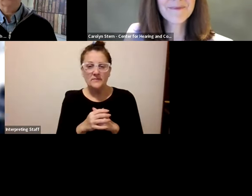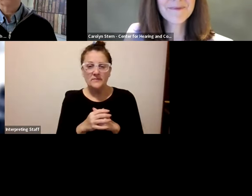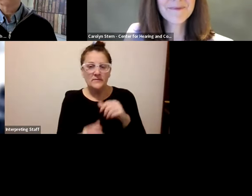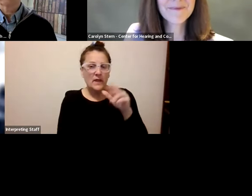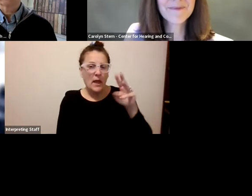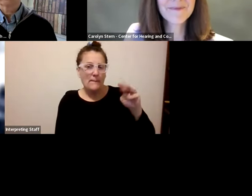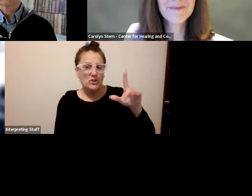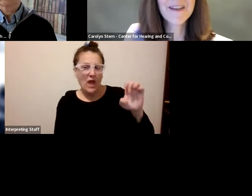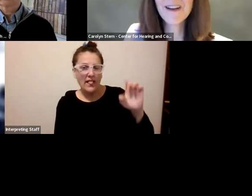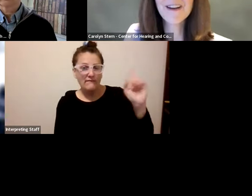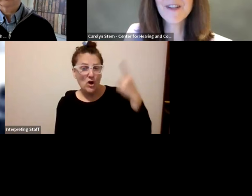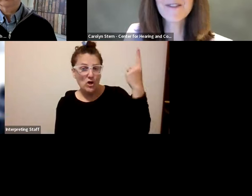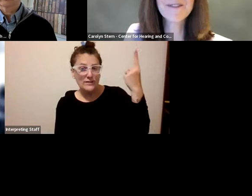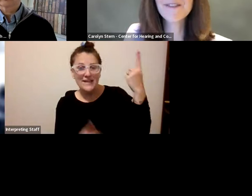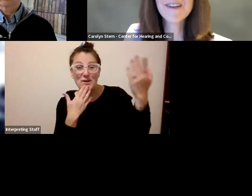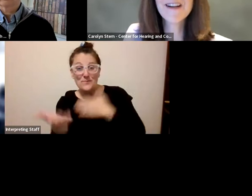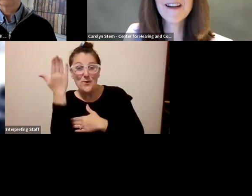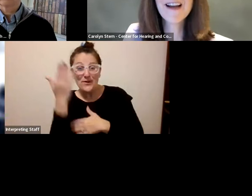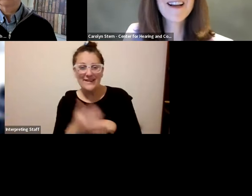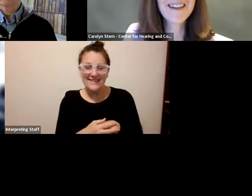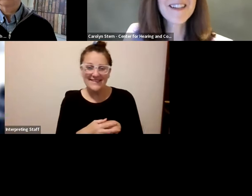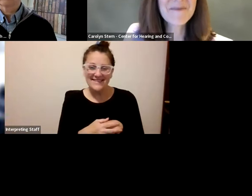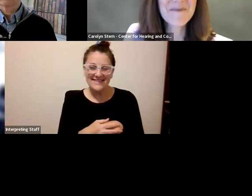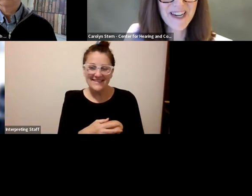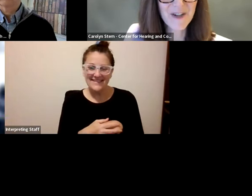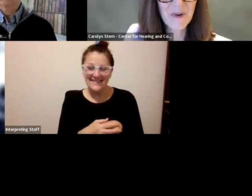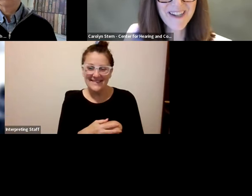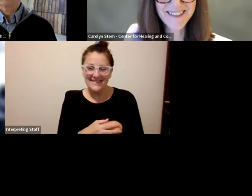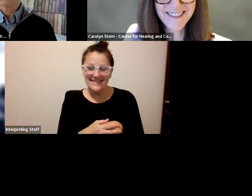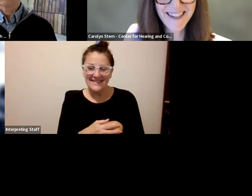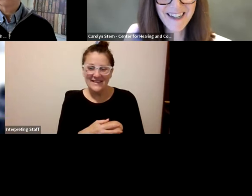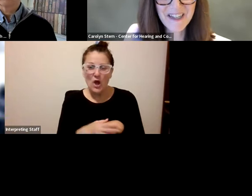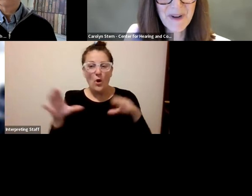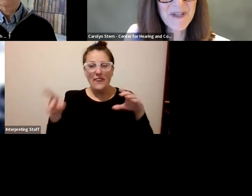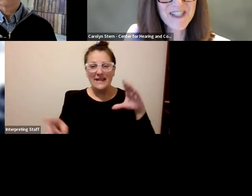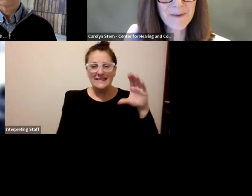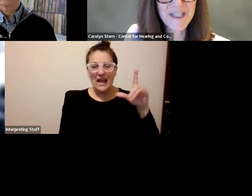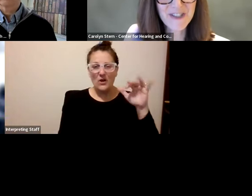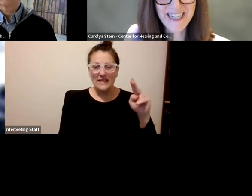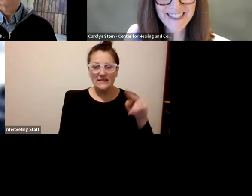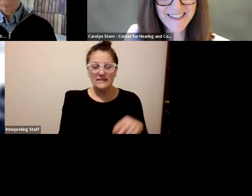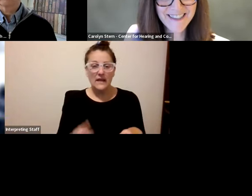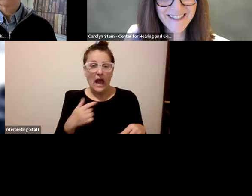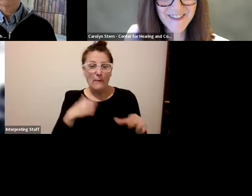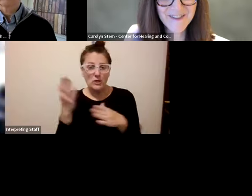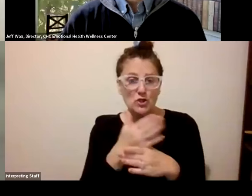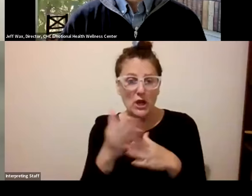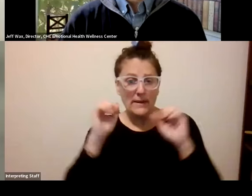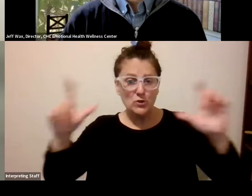michelle first good morning good morning good everyone um i'm going to share my screen